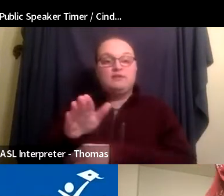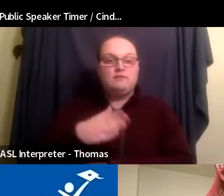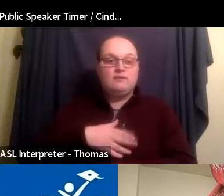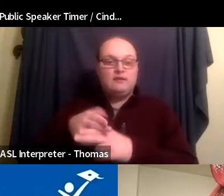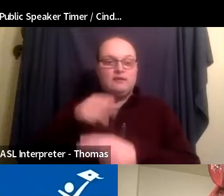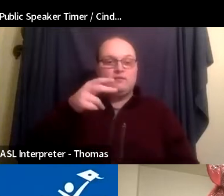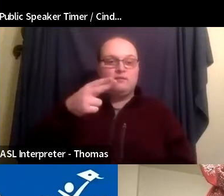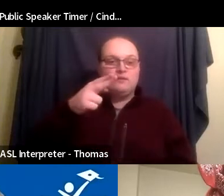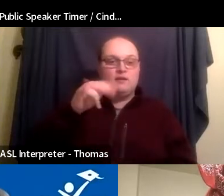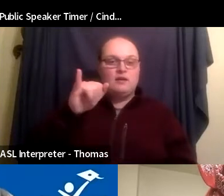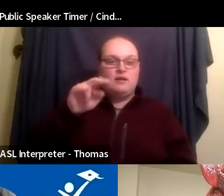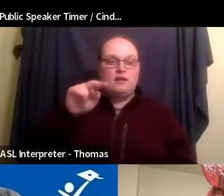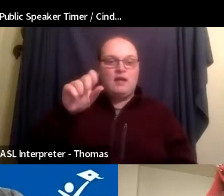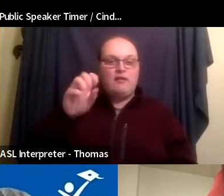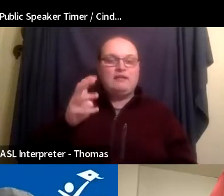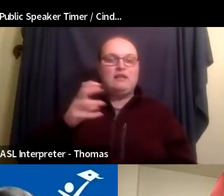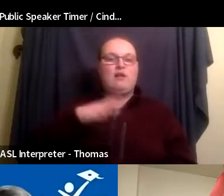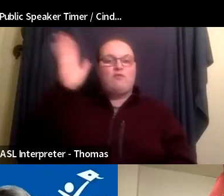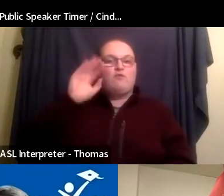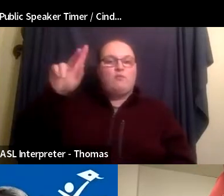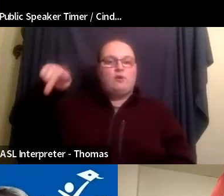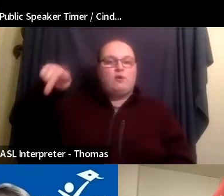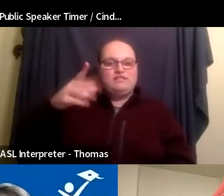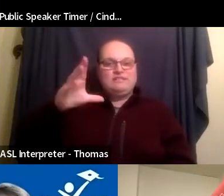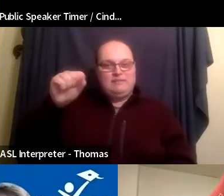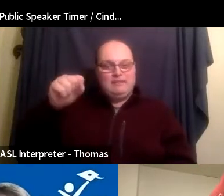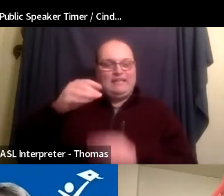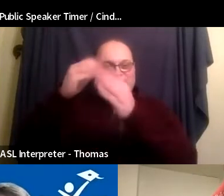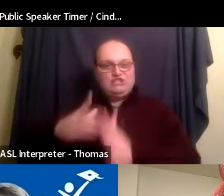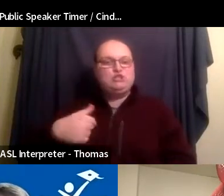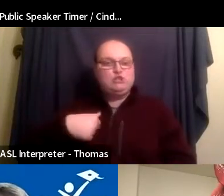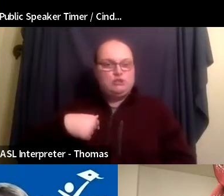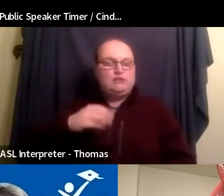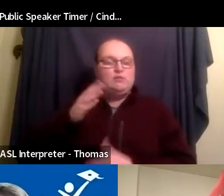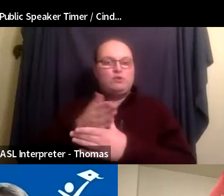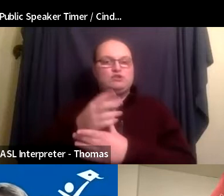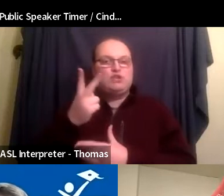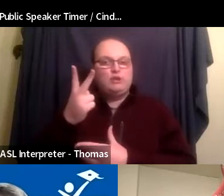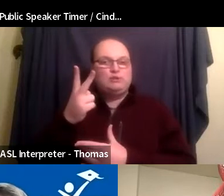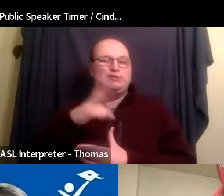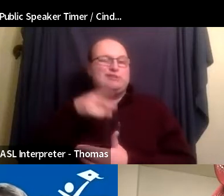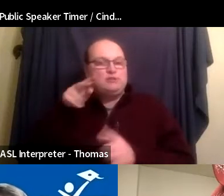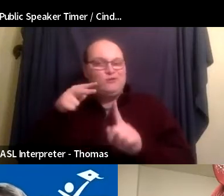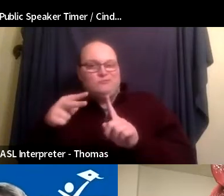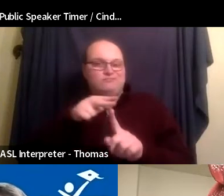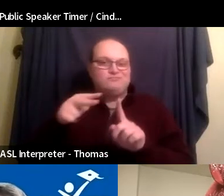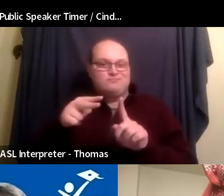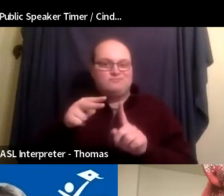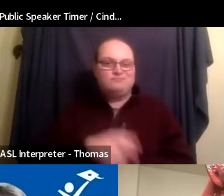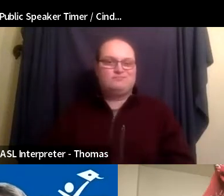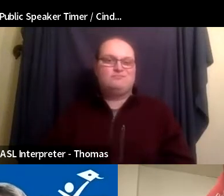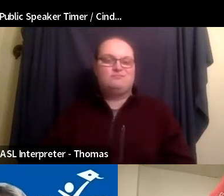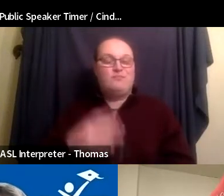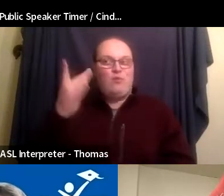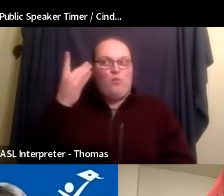Kamara and former PGCPS teacher. So I'm going to share two sides wanting to keep Pointer